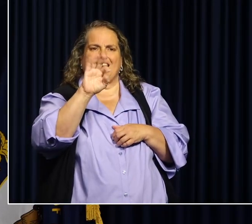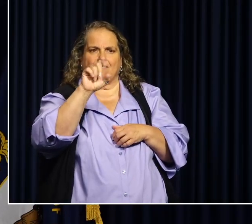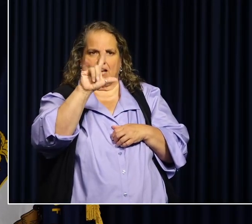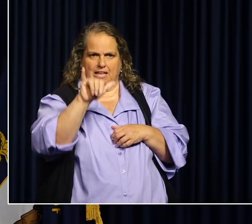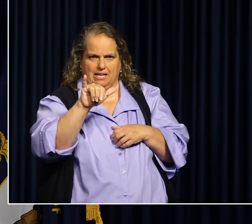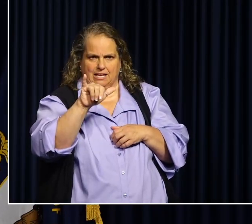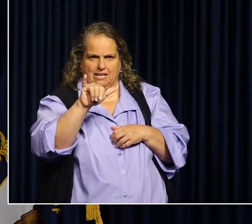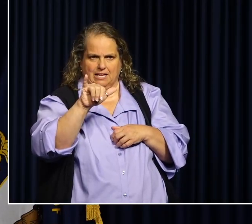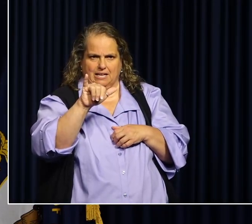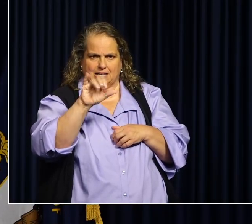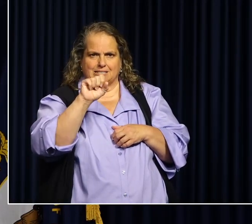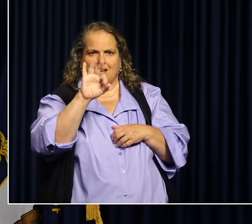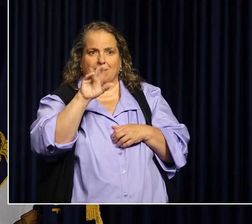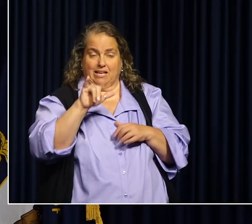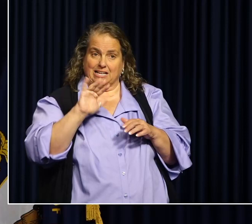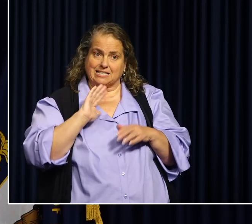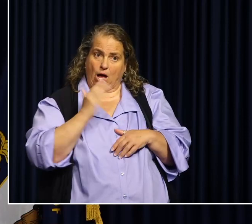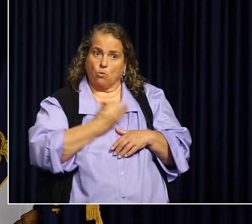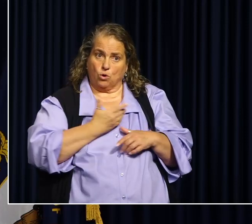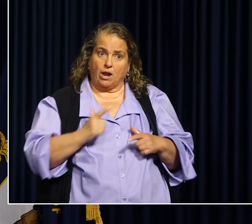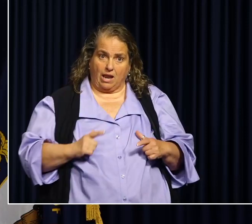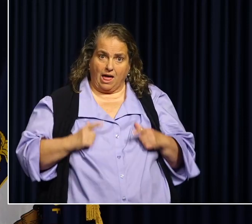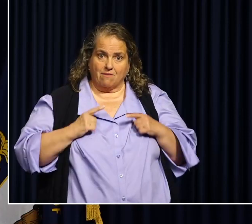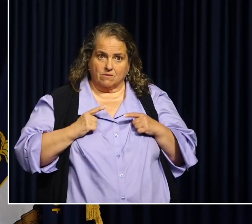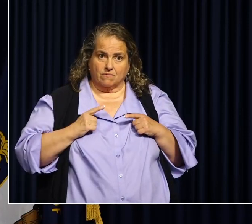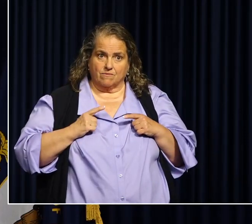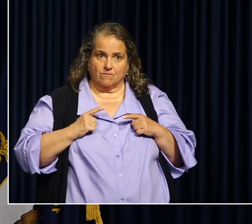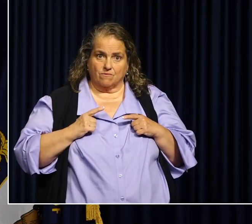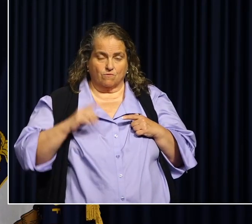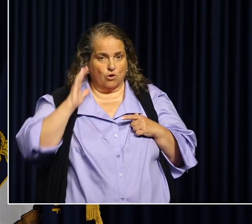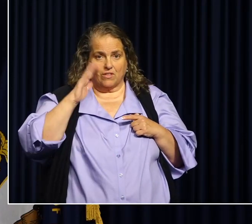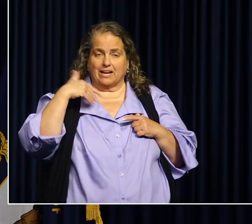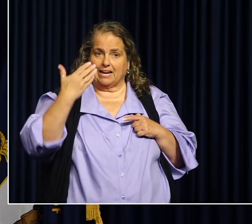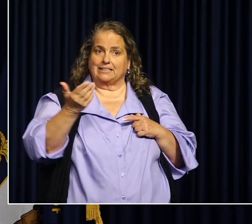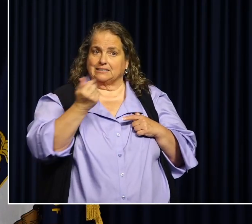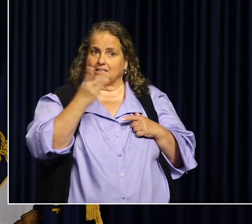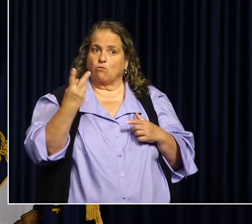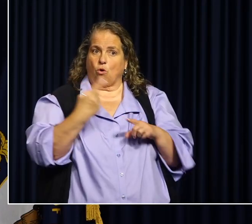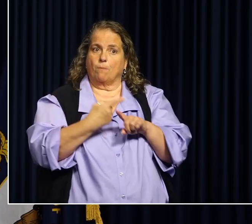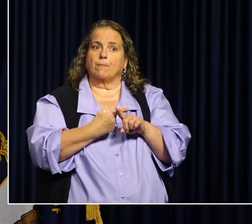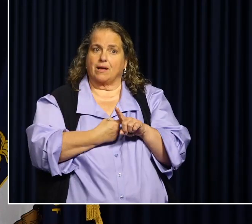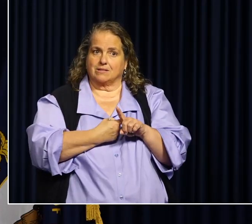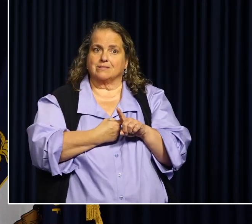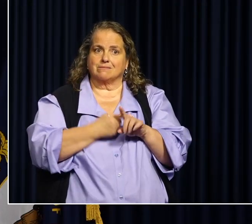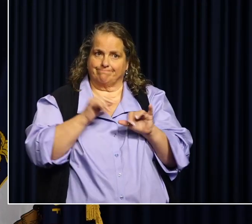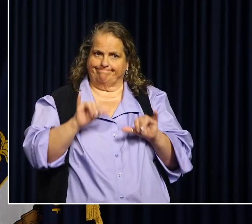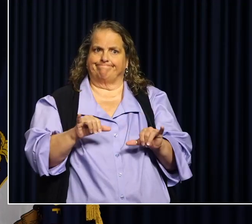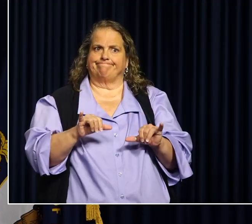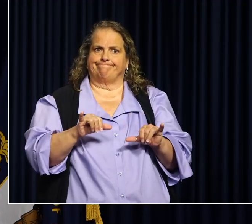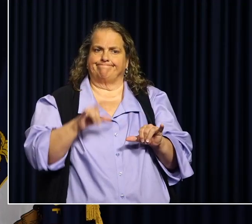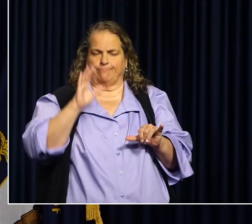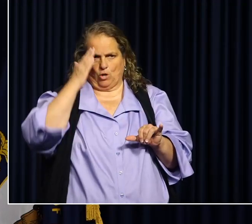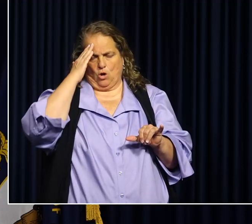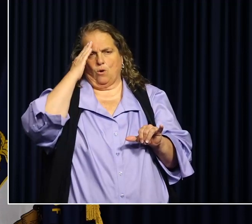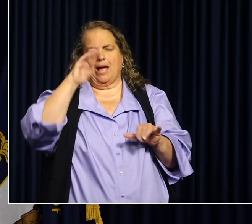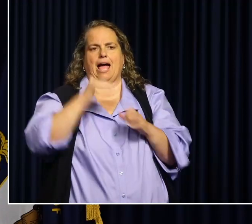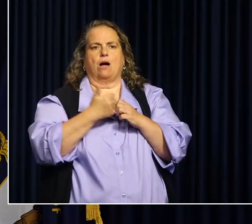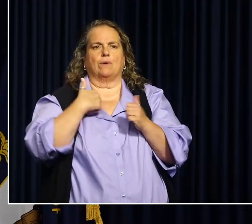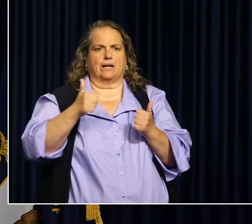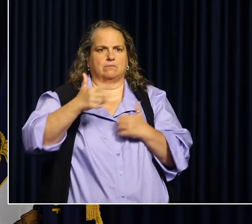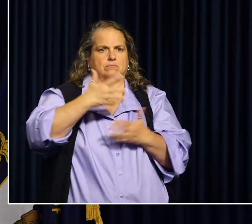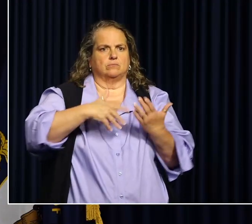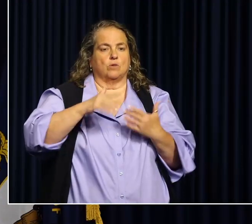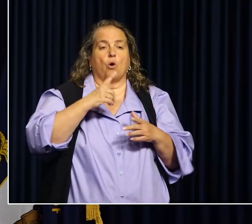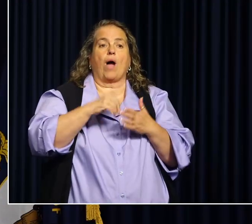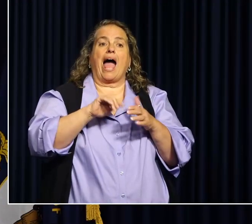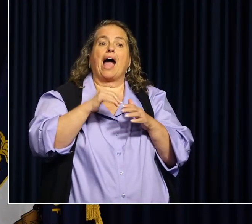safely. This is our lives for the next at least several months. And thinking about things that we can now do that we used to